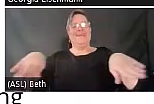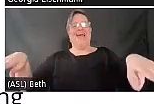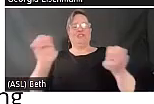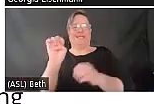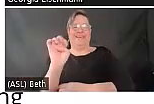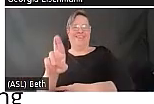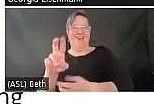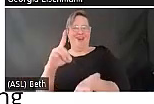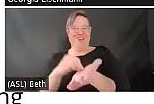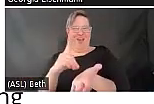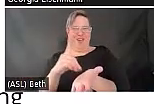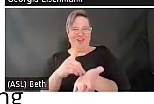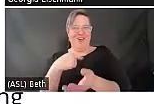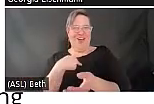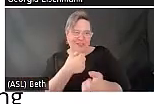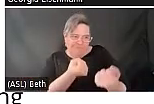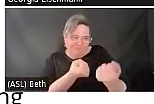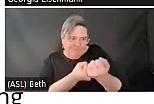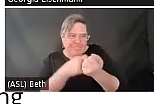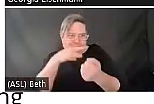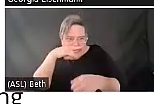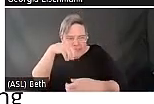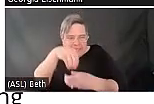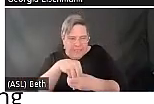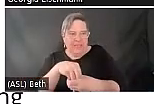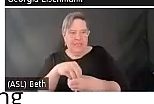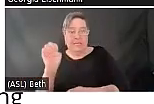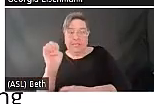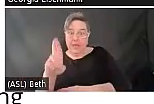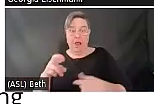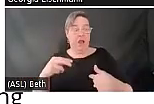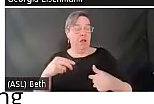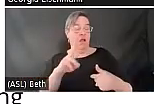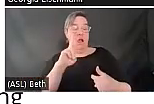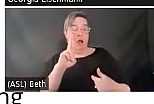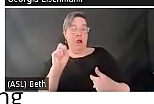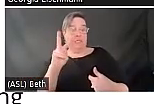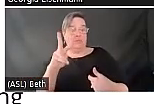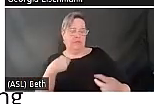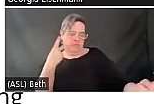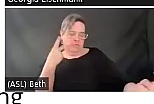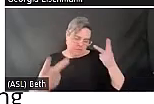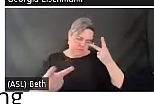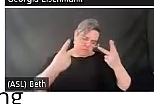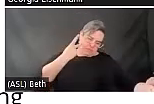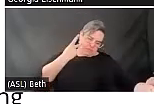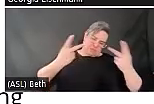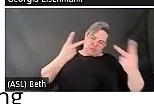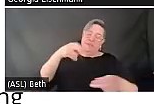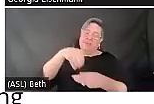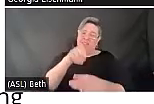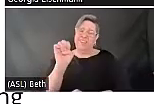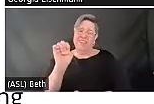and RSV is one of my biggest challenges. So I'm really happy that we've got something to help us